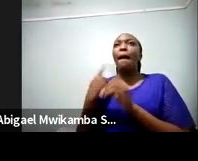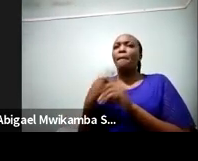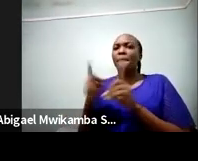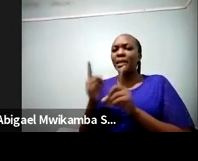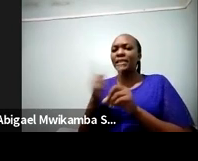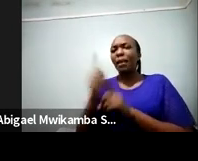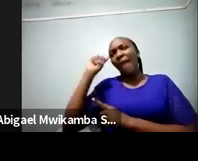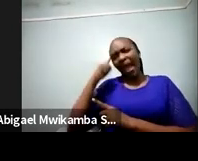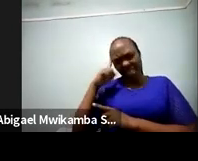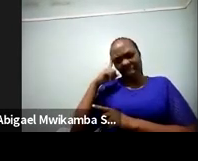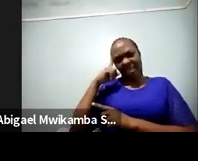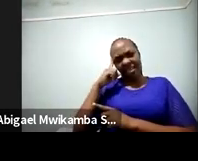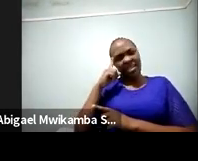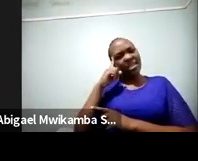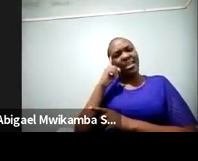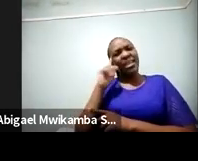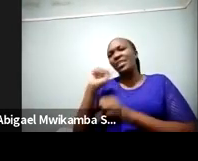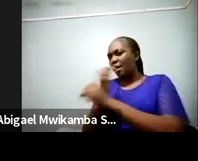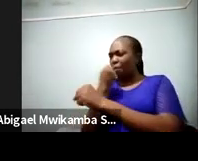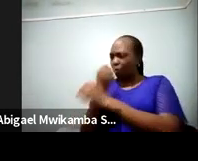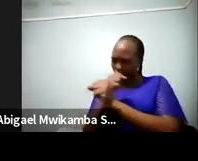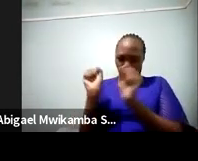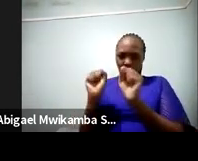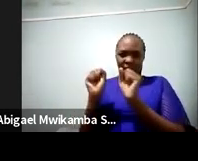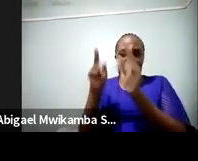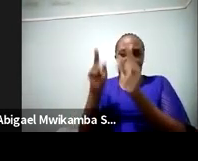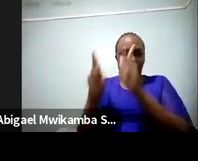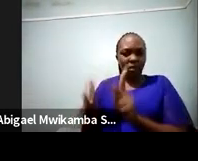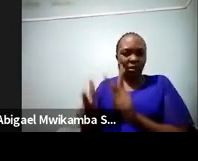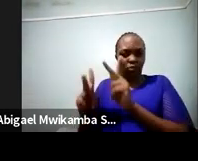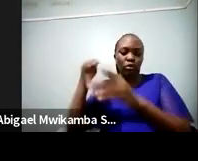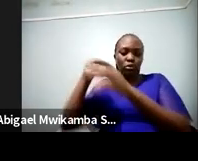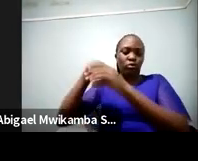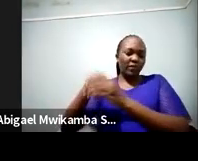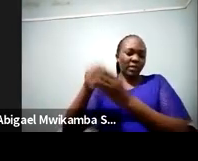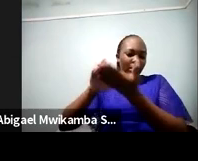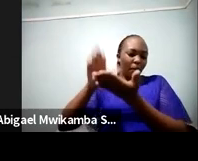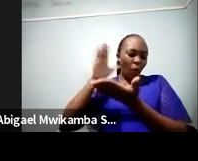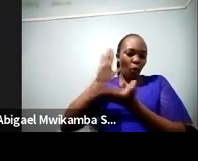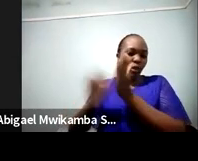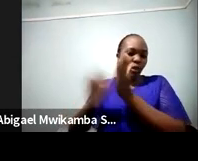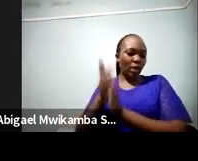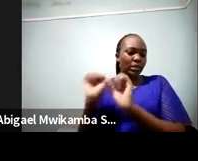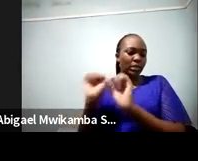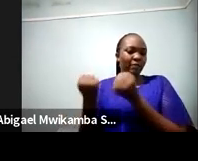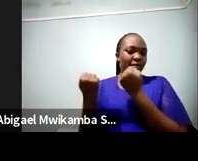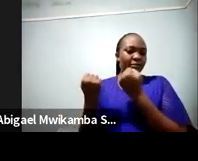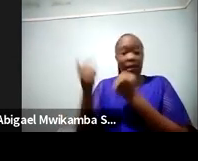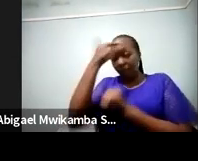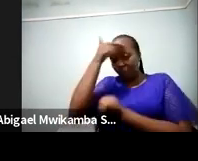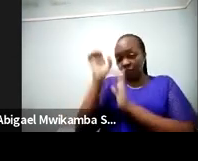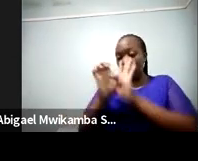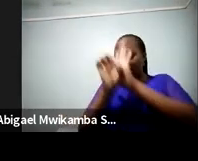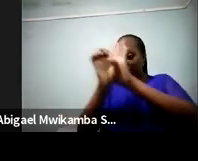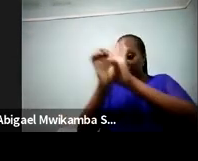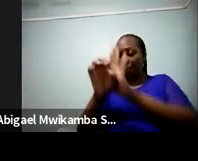plan. And for like right now in Kenya, we hear the youths